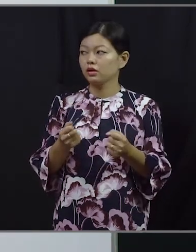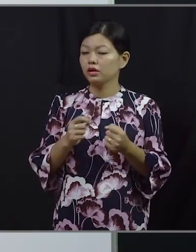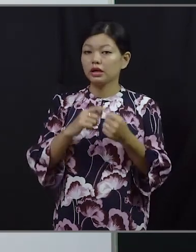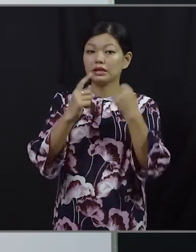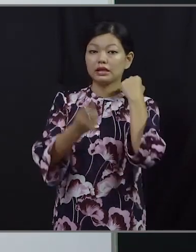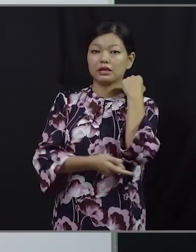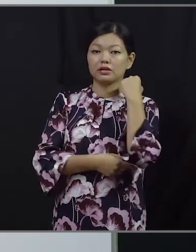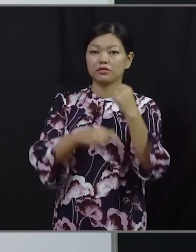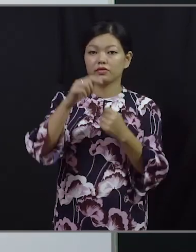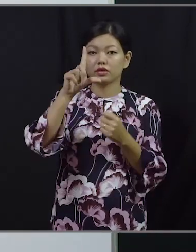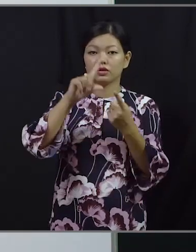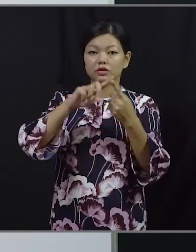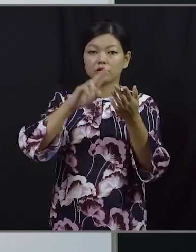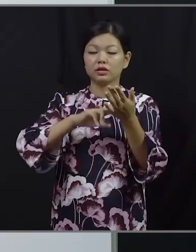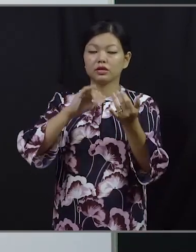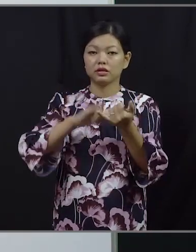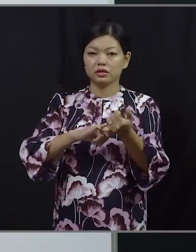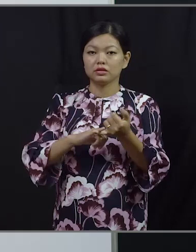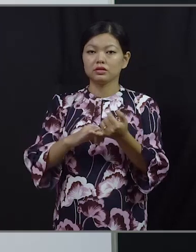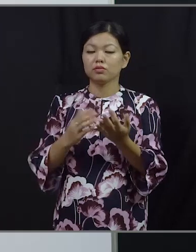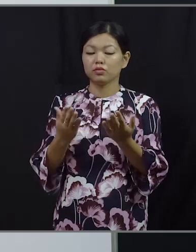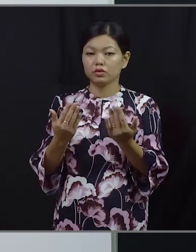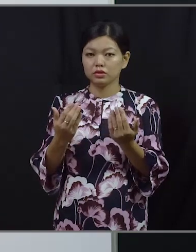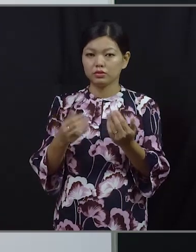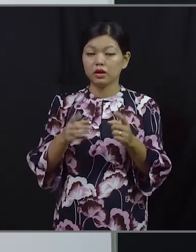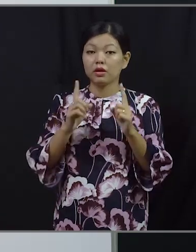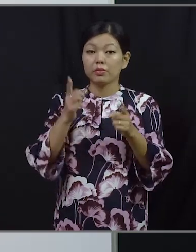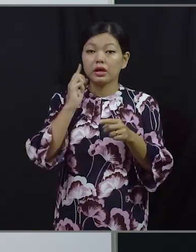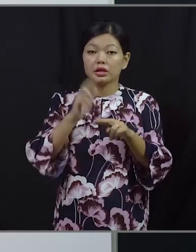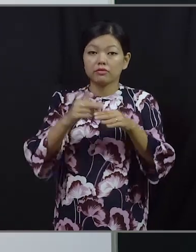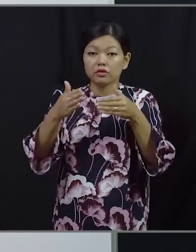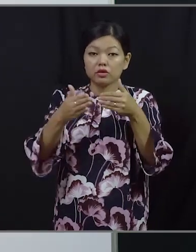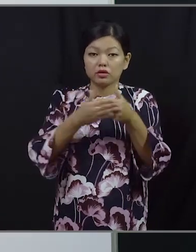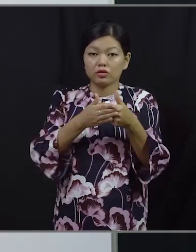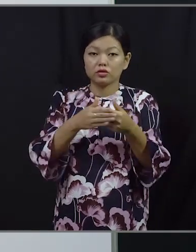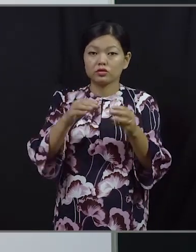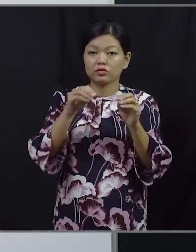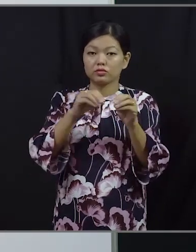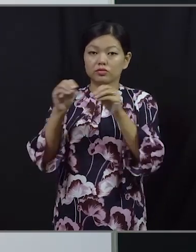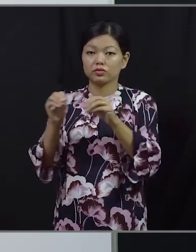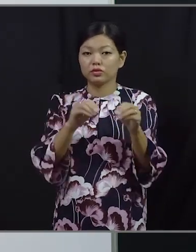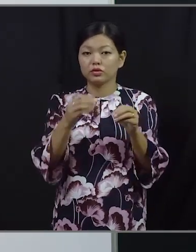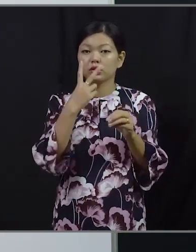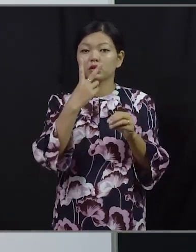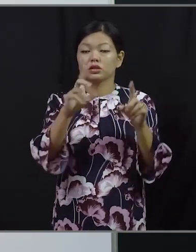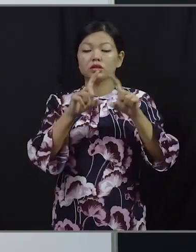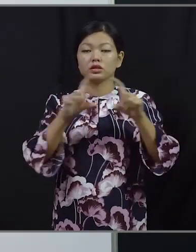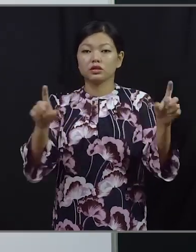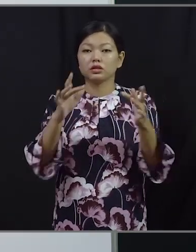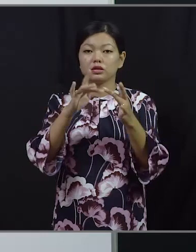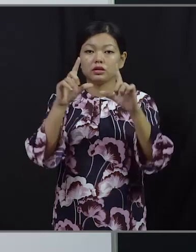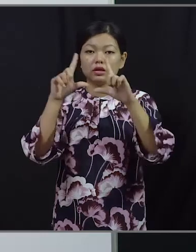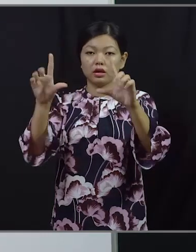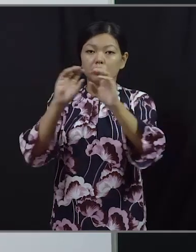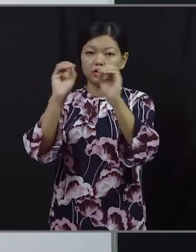at the pole of the lens. But when you place the object at pole, then you can't see the image, right? So you can put anywhere between F and C. So we have to find the